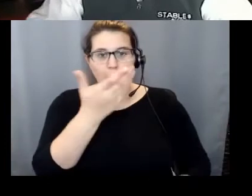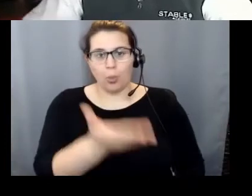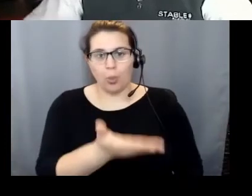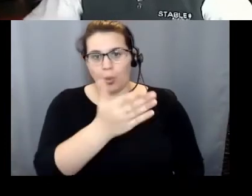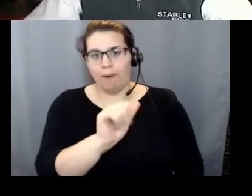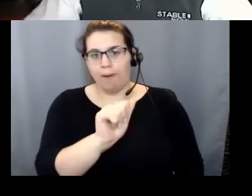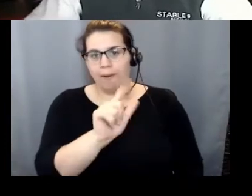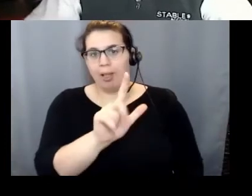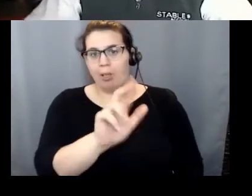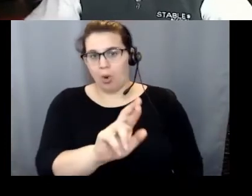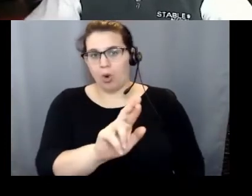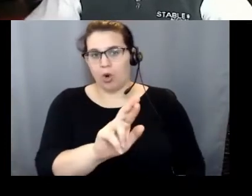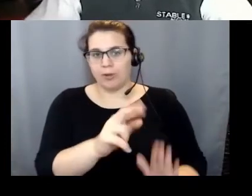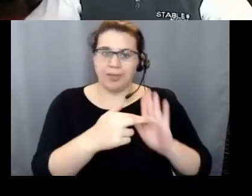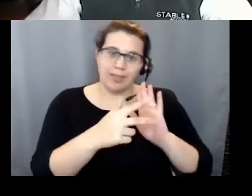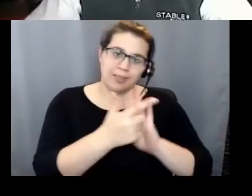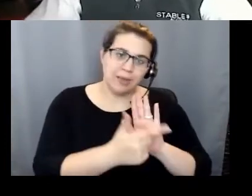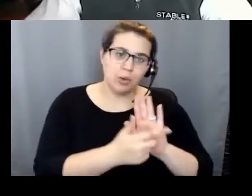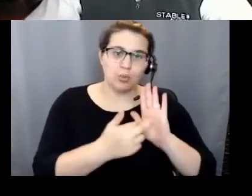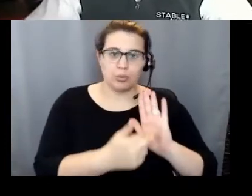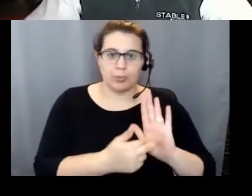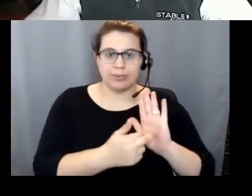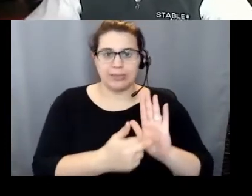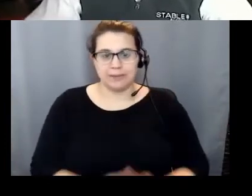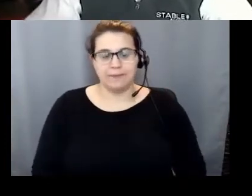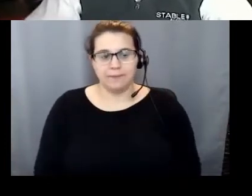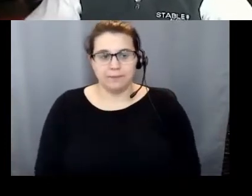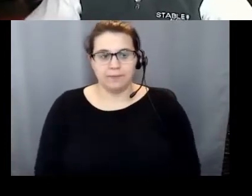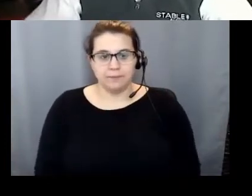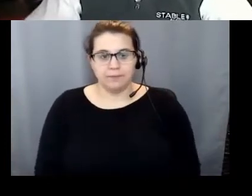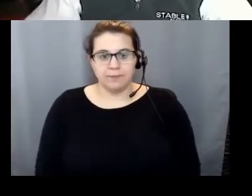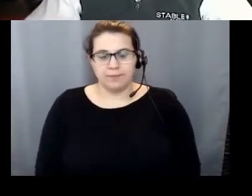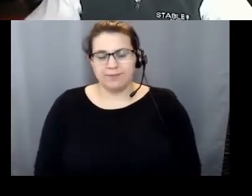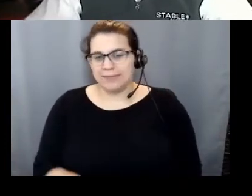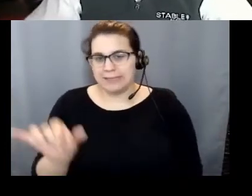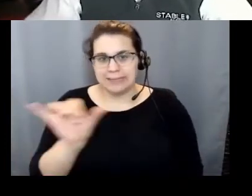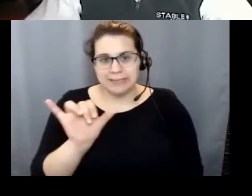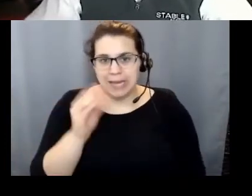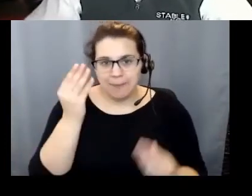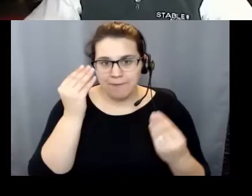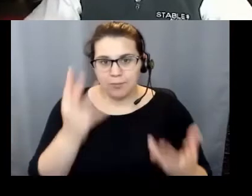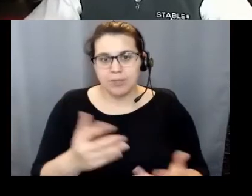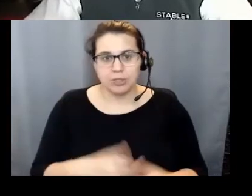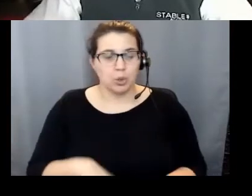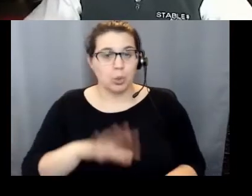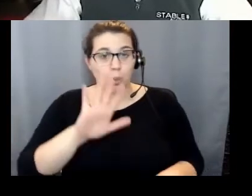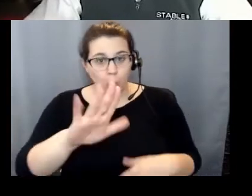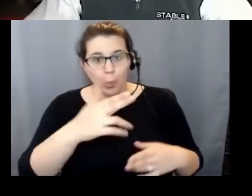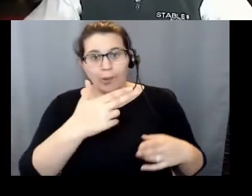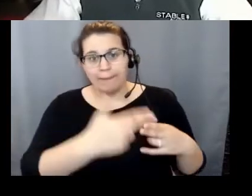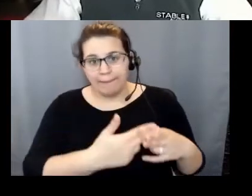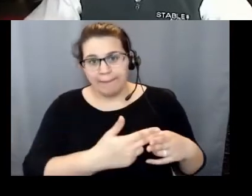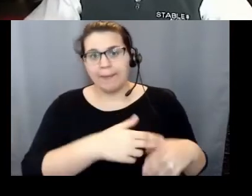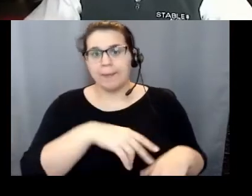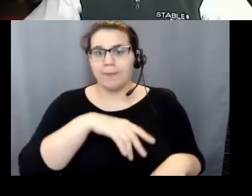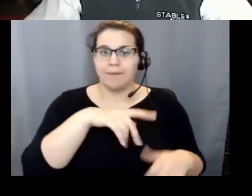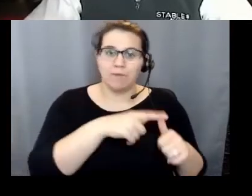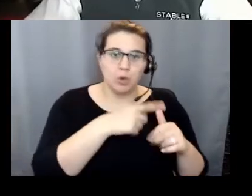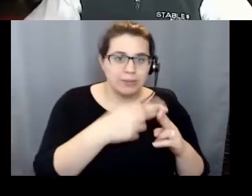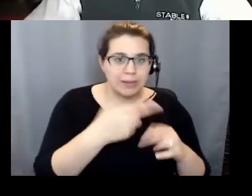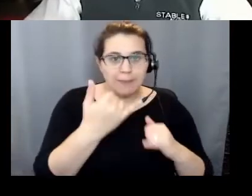representative. So similar type of information, you'll have your first and last name, a social security